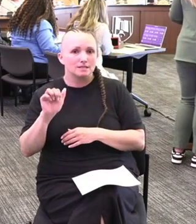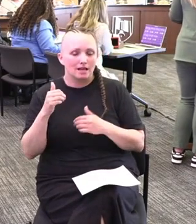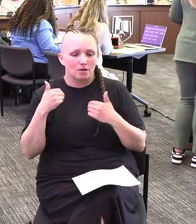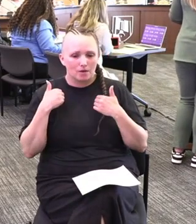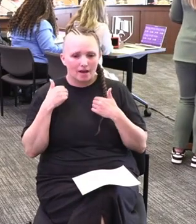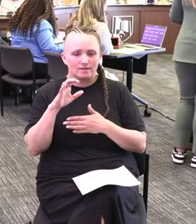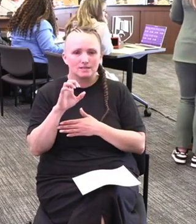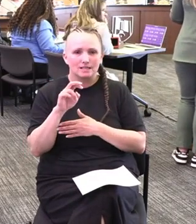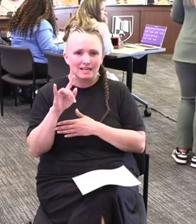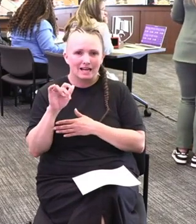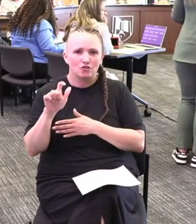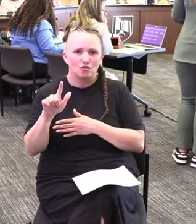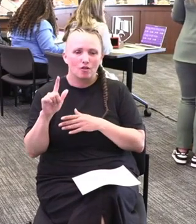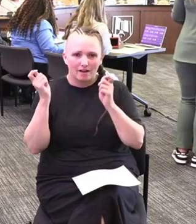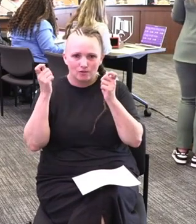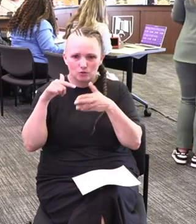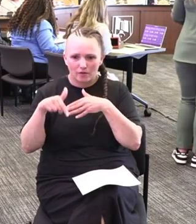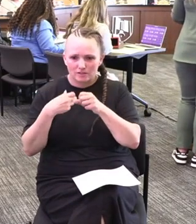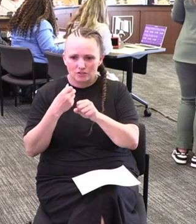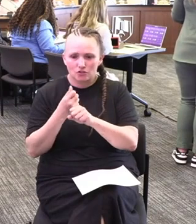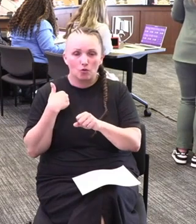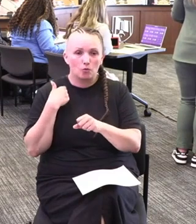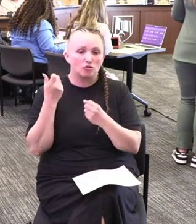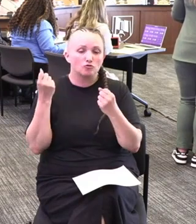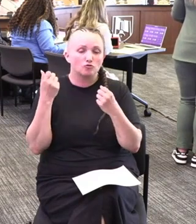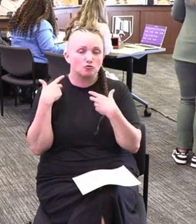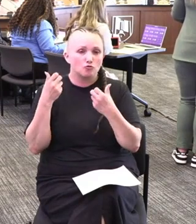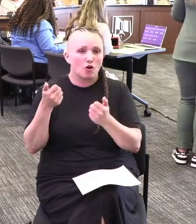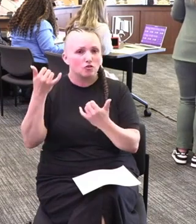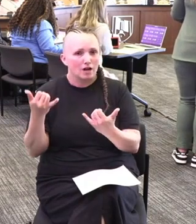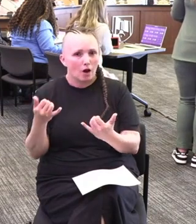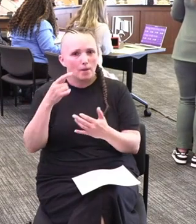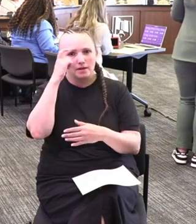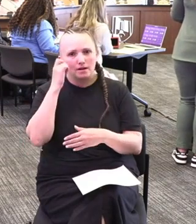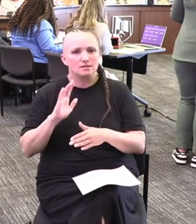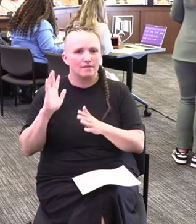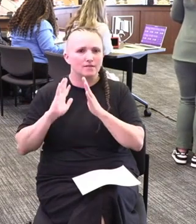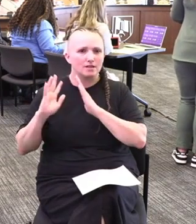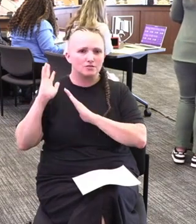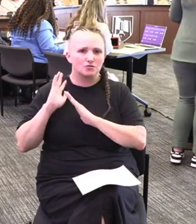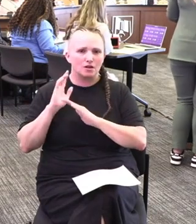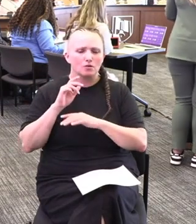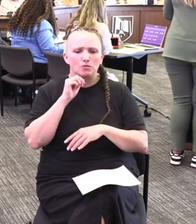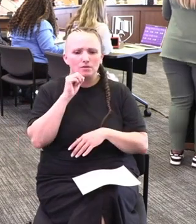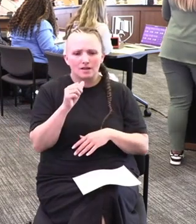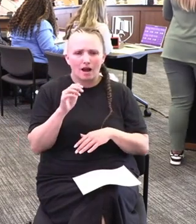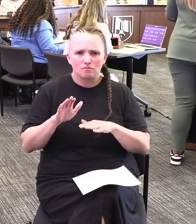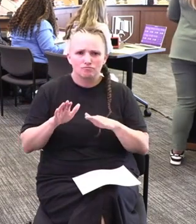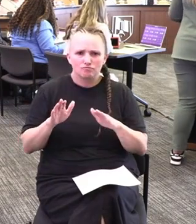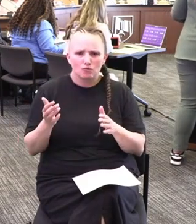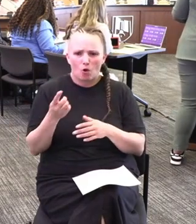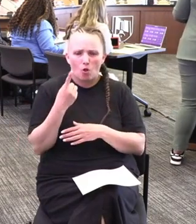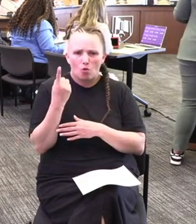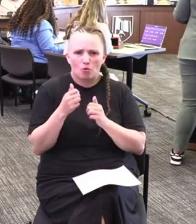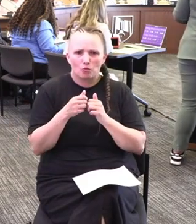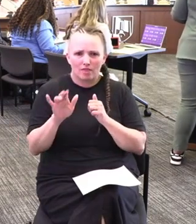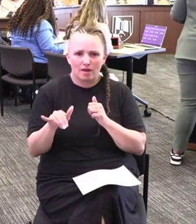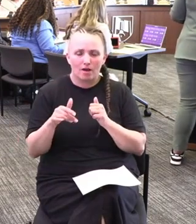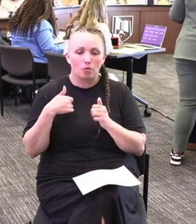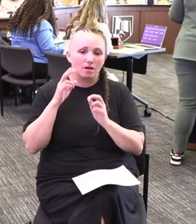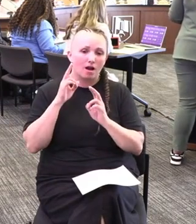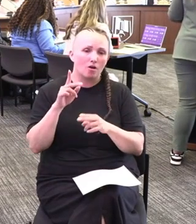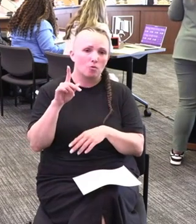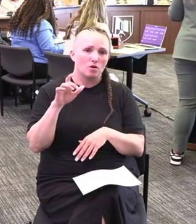and we know that we are stronger today because of yesterday. But we are not walking in this historic path alone. As we honor our 100 years of service to